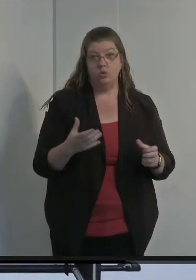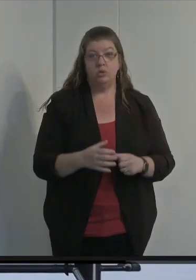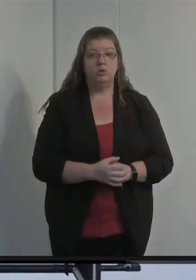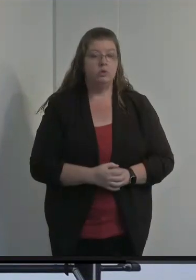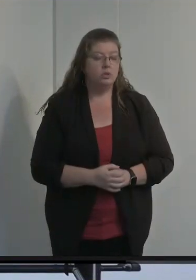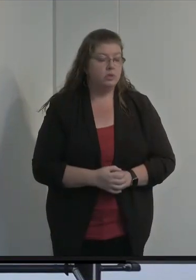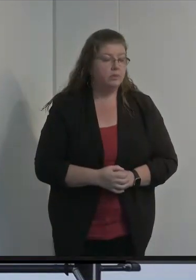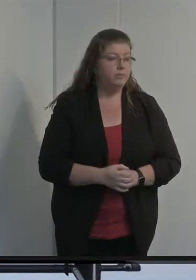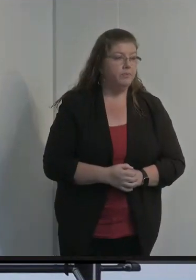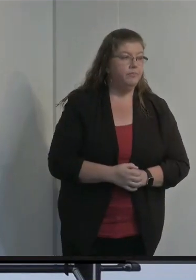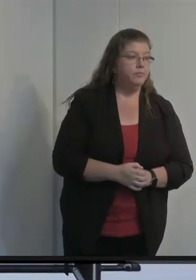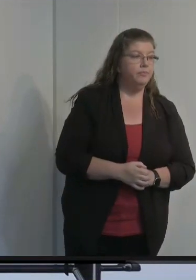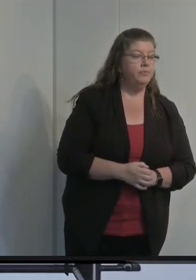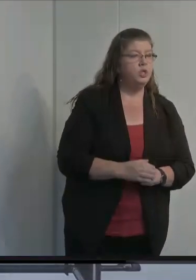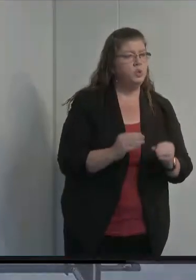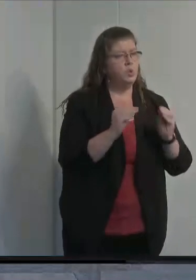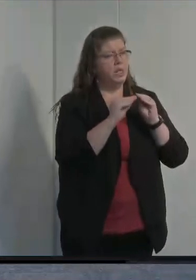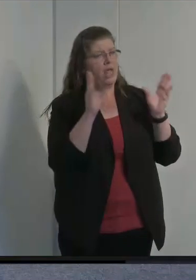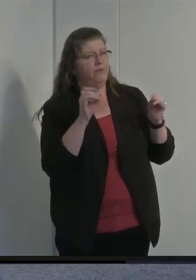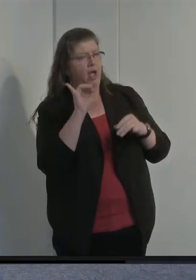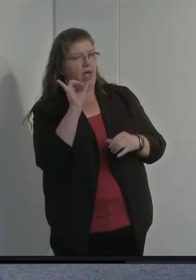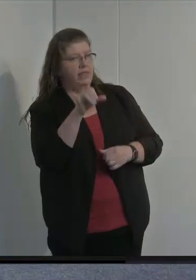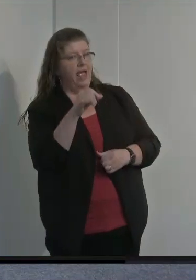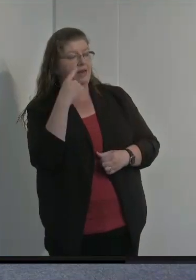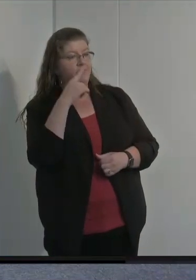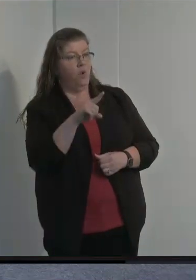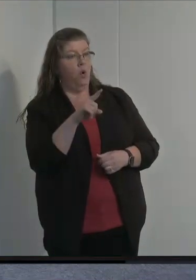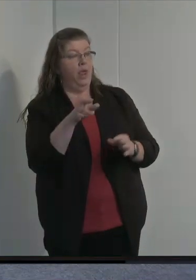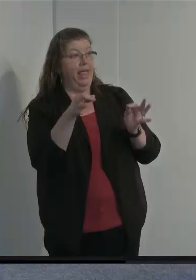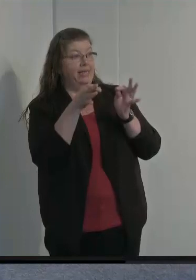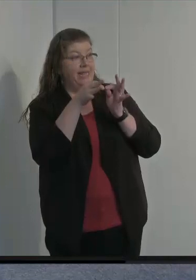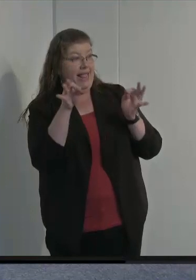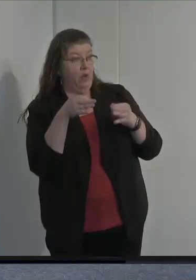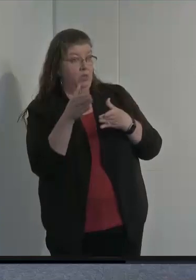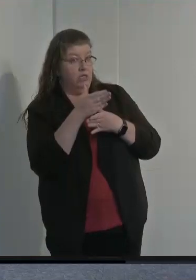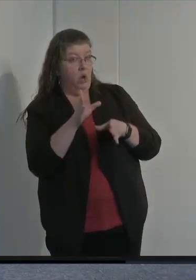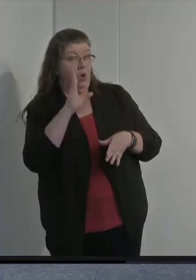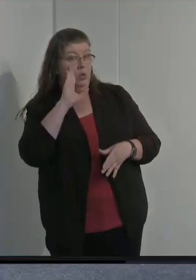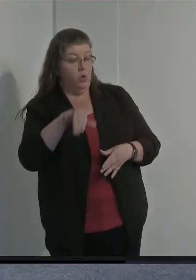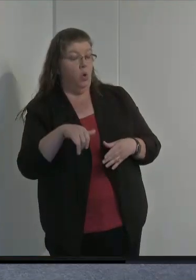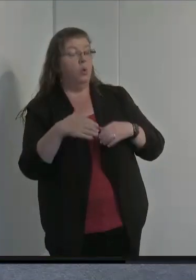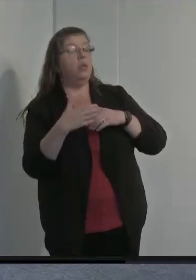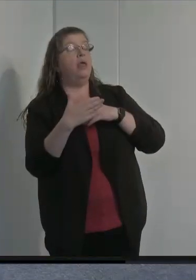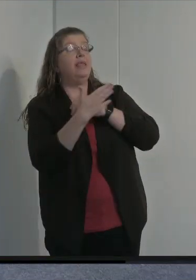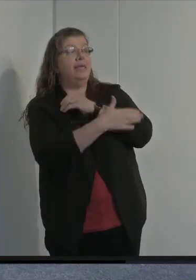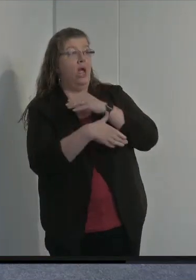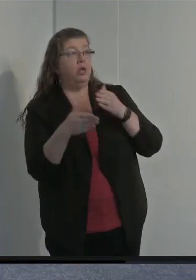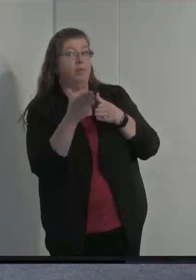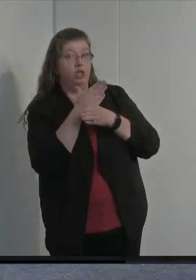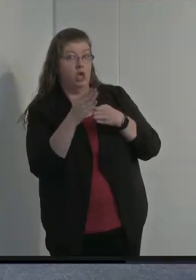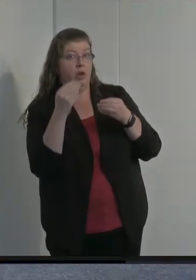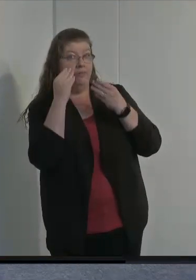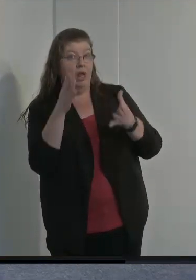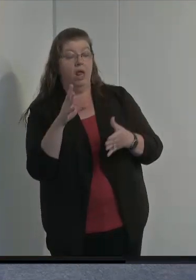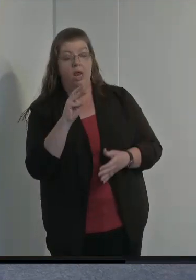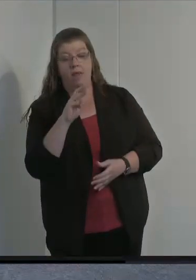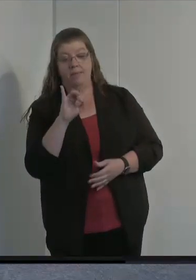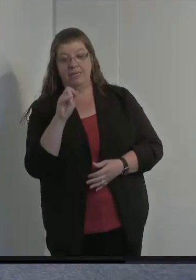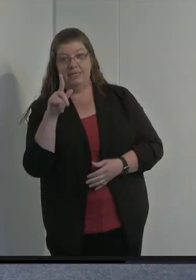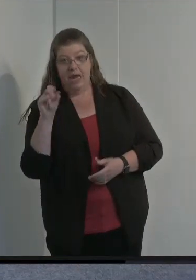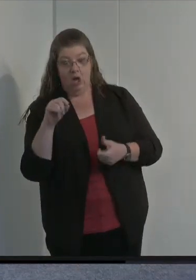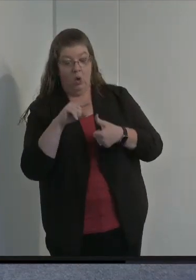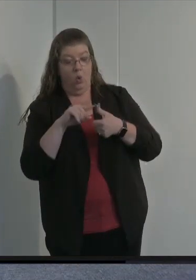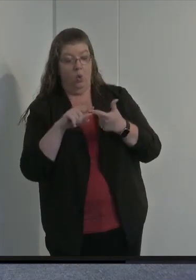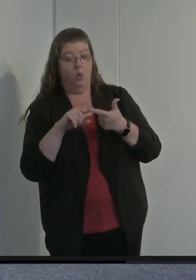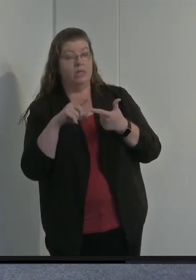And just to clarify on that, as far as languages shared, I know the county's been sharing information in Mixteco, Spanish, and